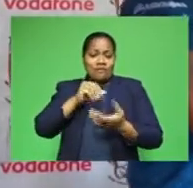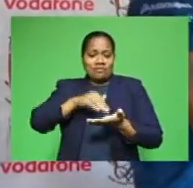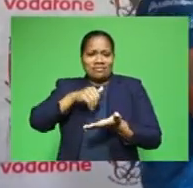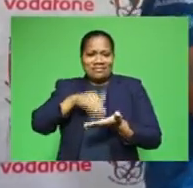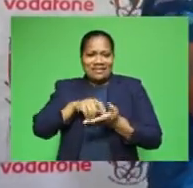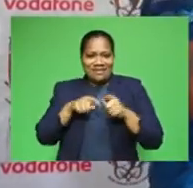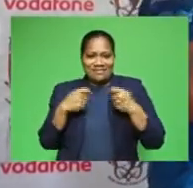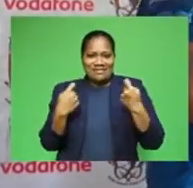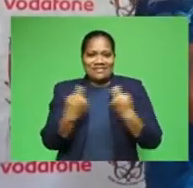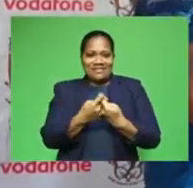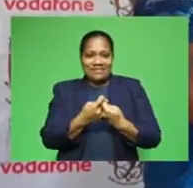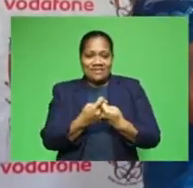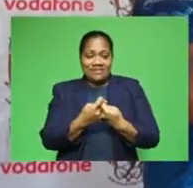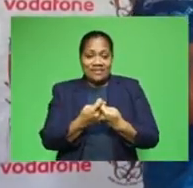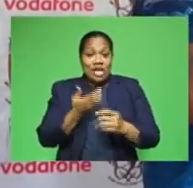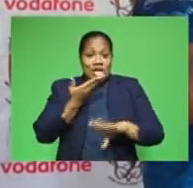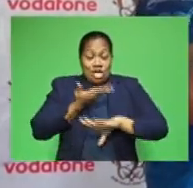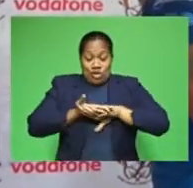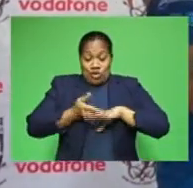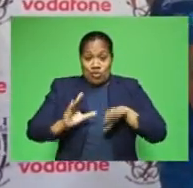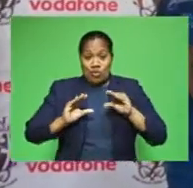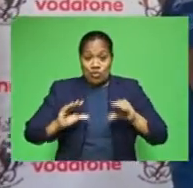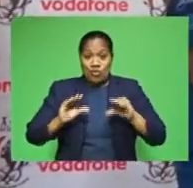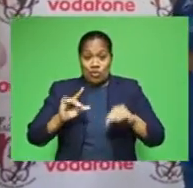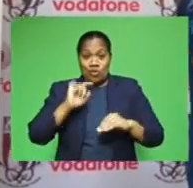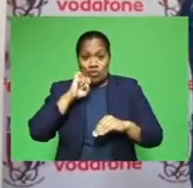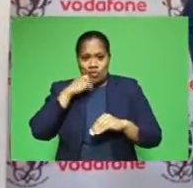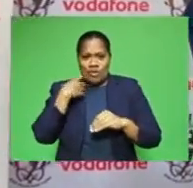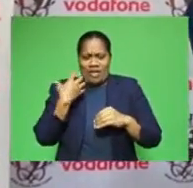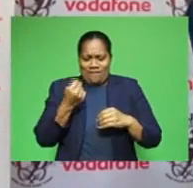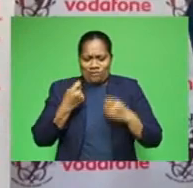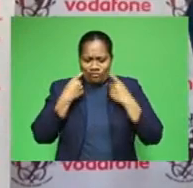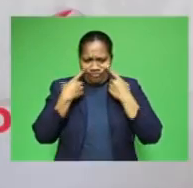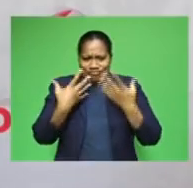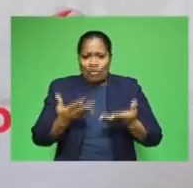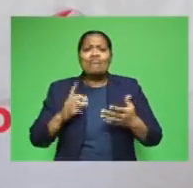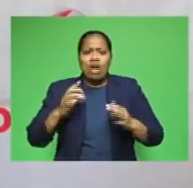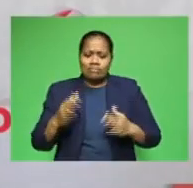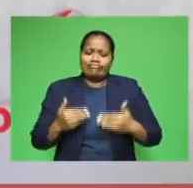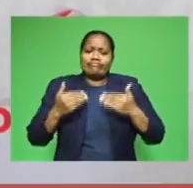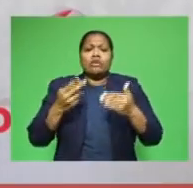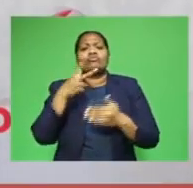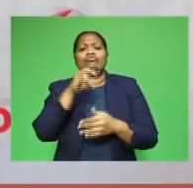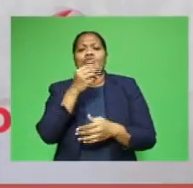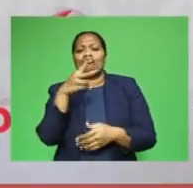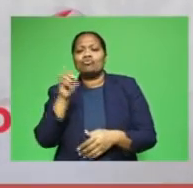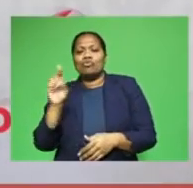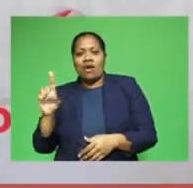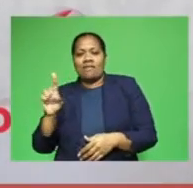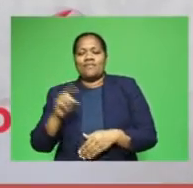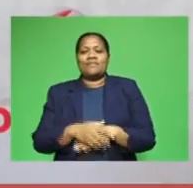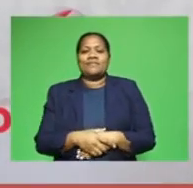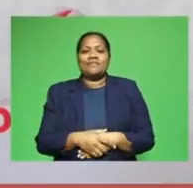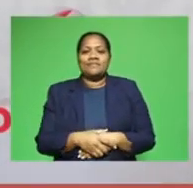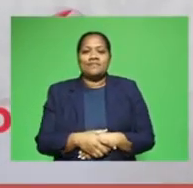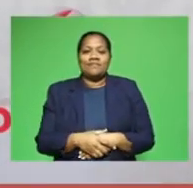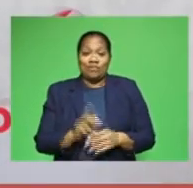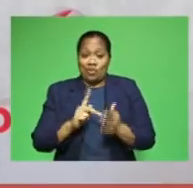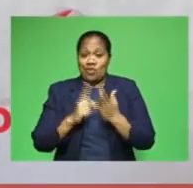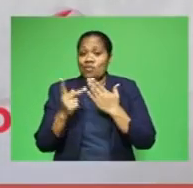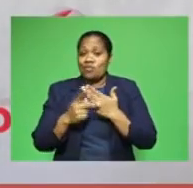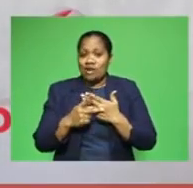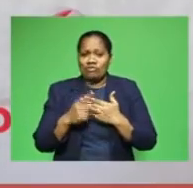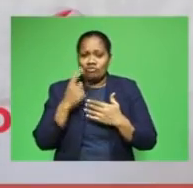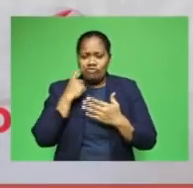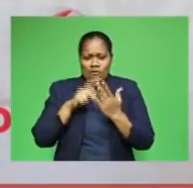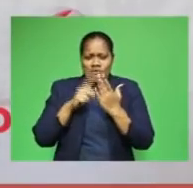West Nangama will use the program as a blueprint for 2021. Growing the game and building that pathways program as good as we can